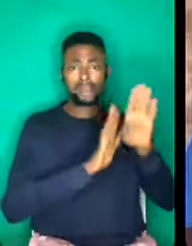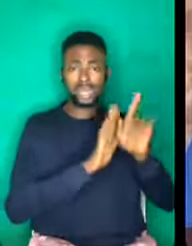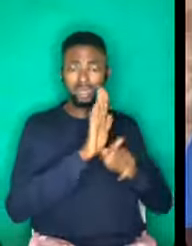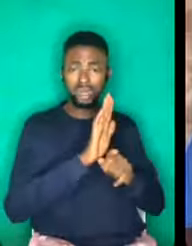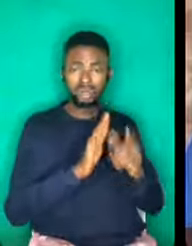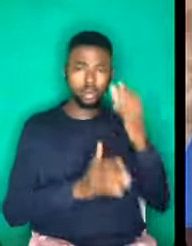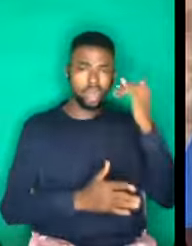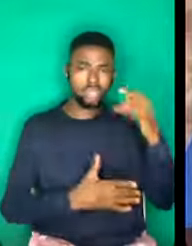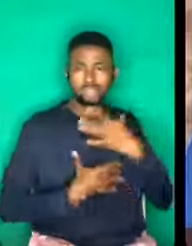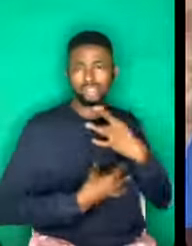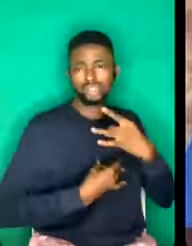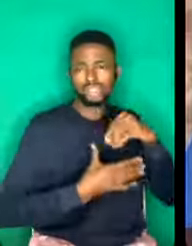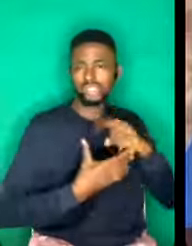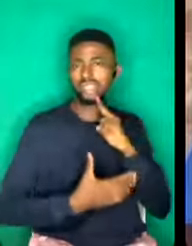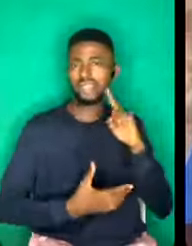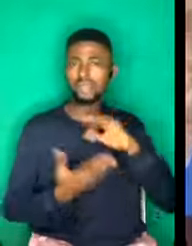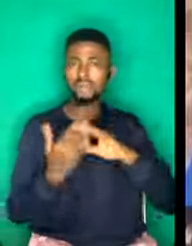community?